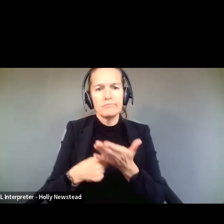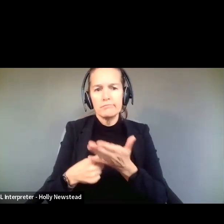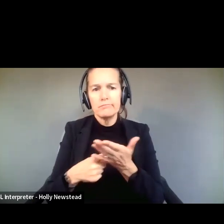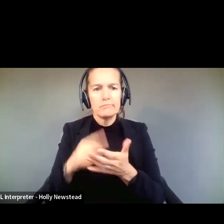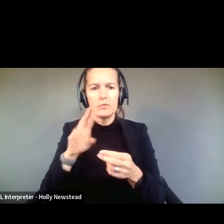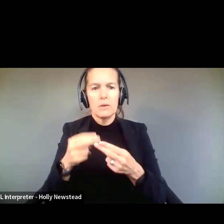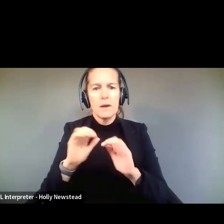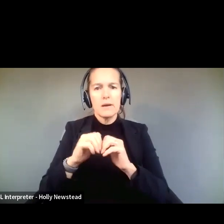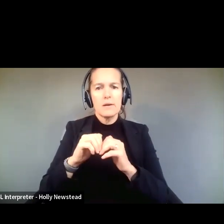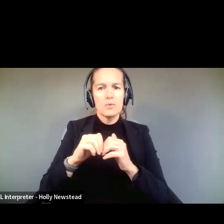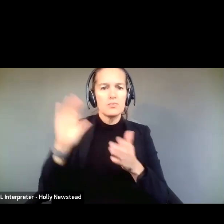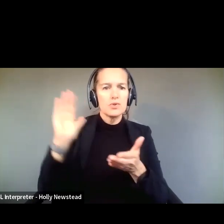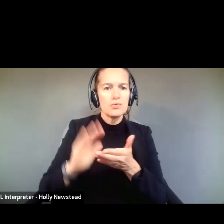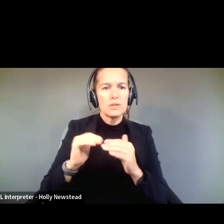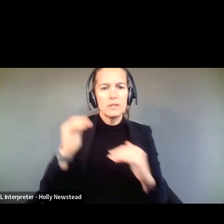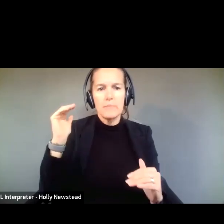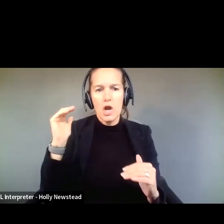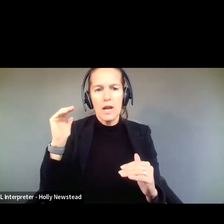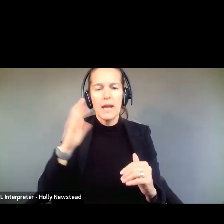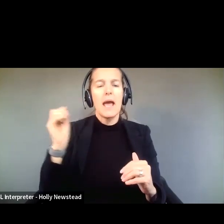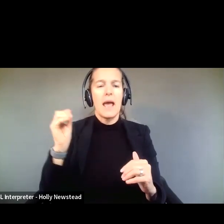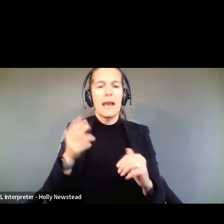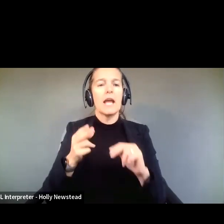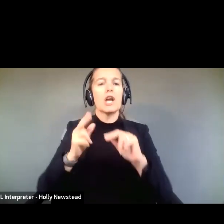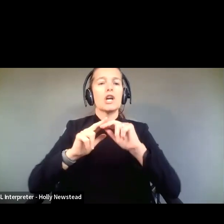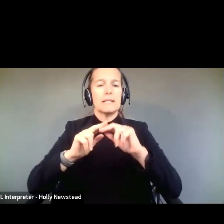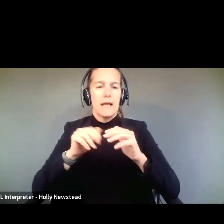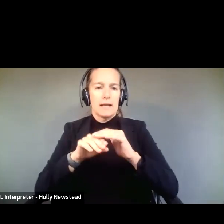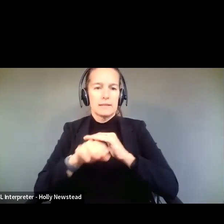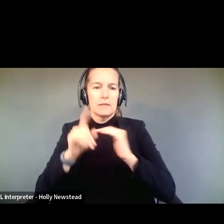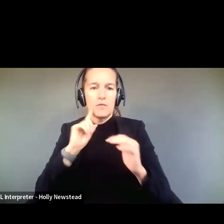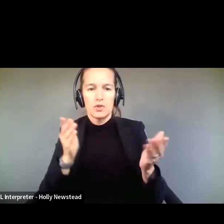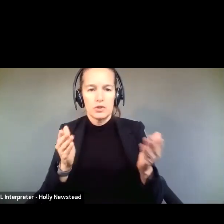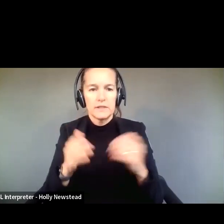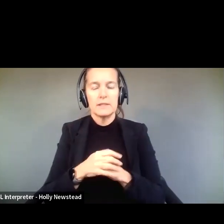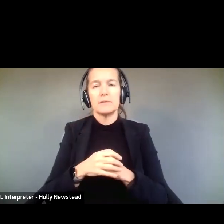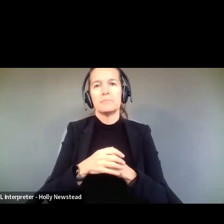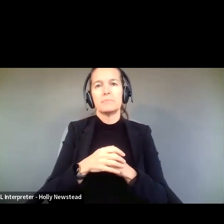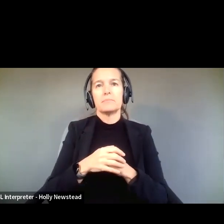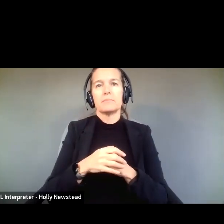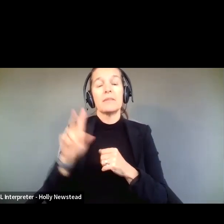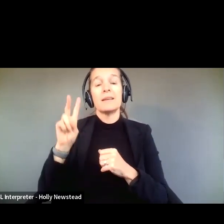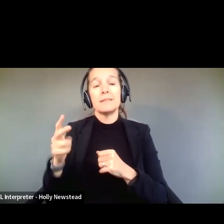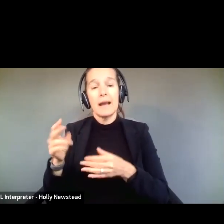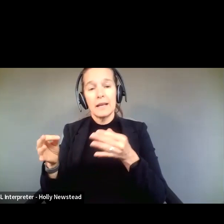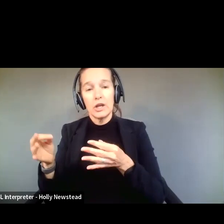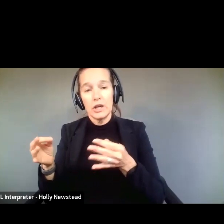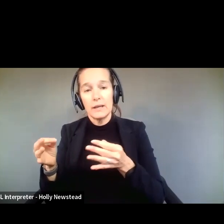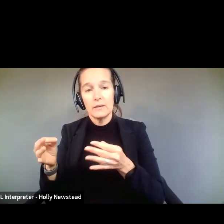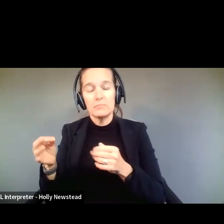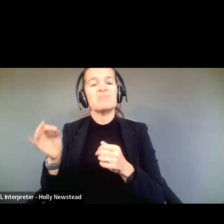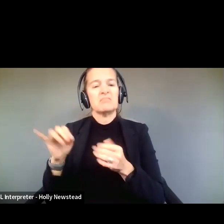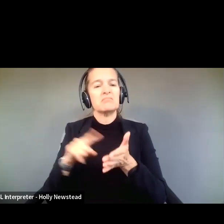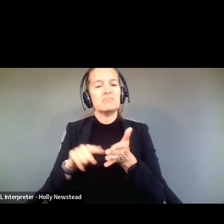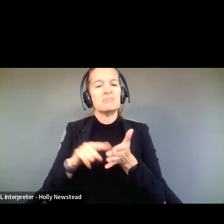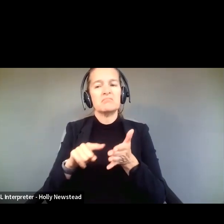ways to reduce disparities and increase access to services. Our second hearing explored how the